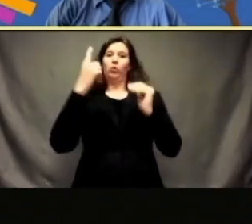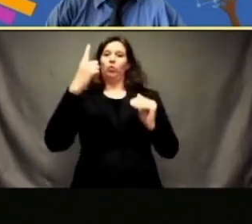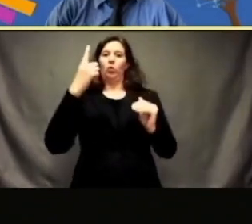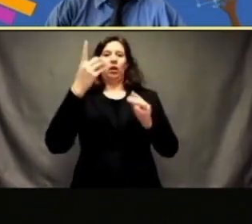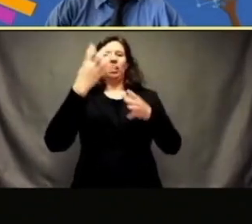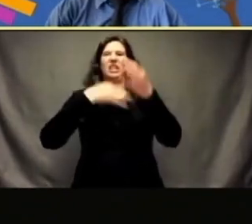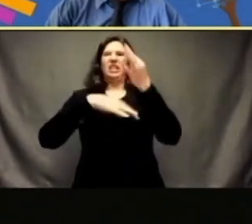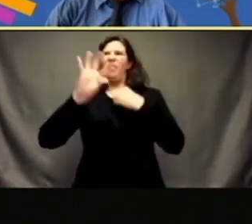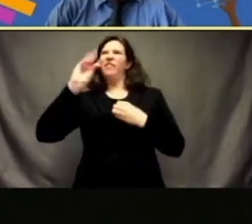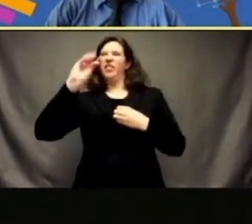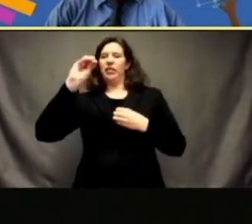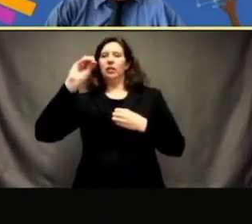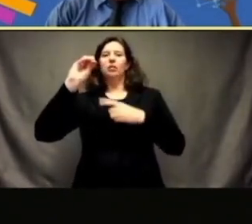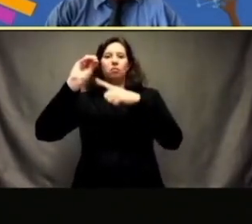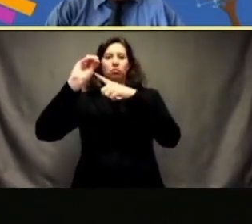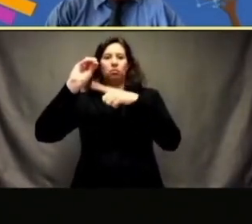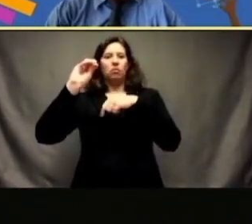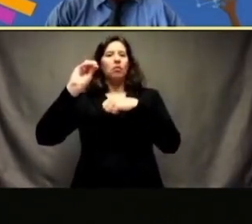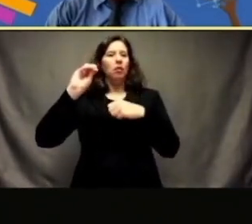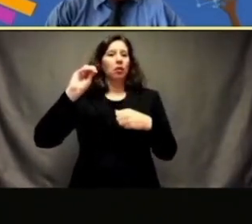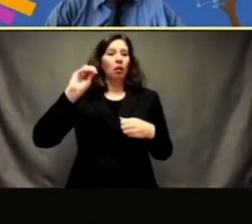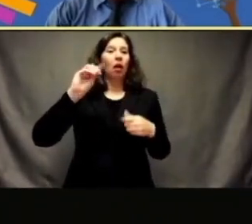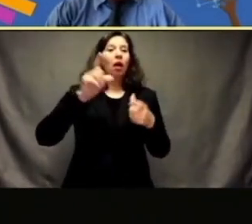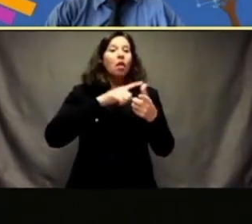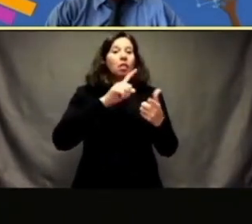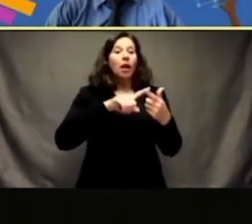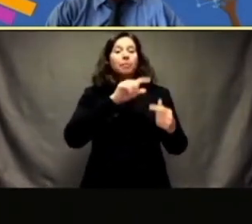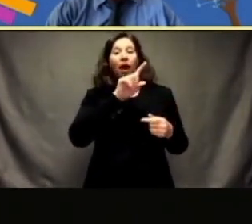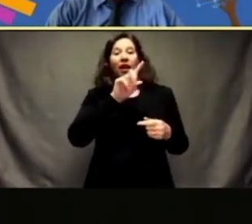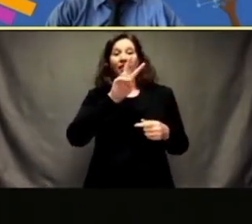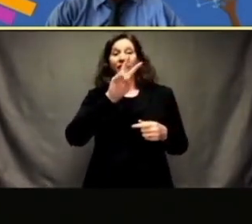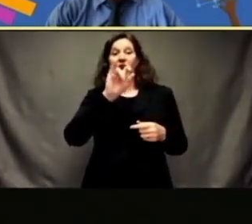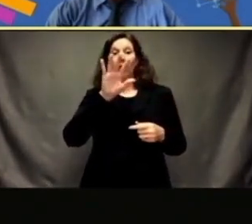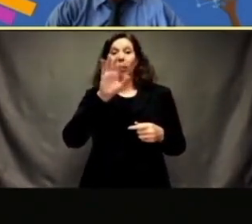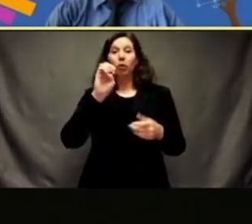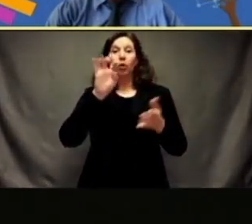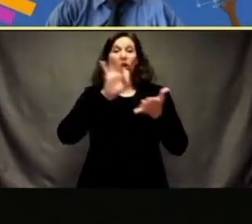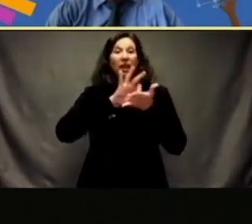And now I'm going to add my variable counter